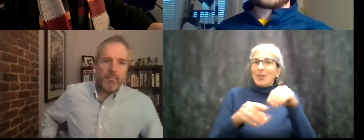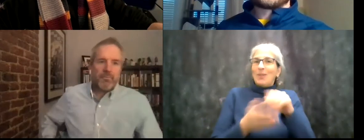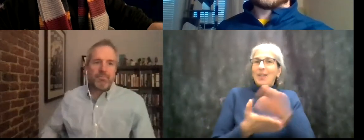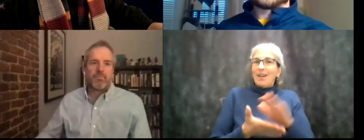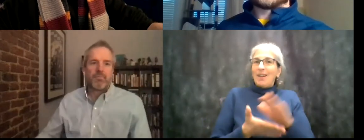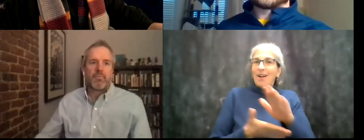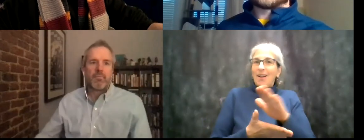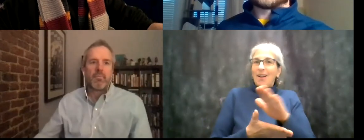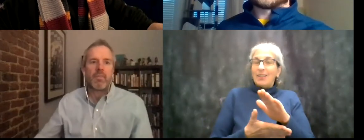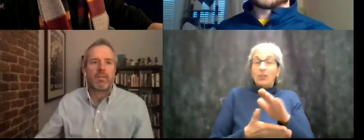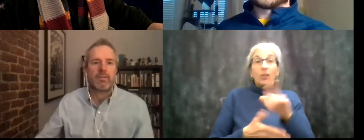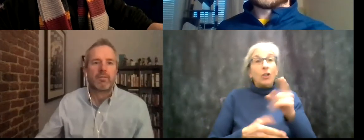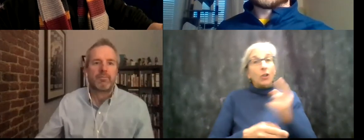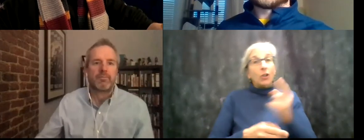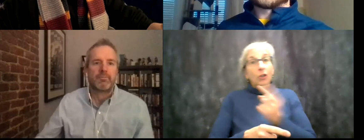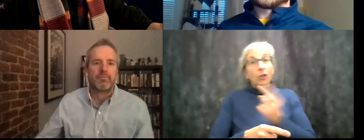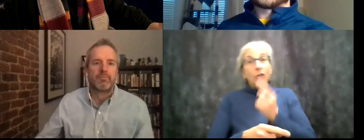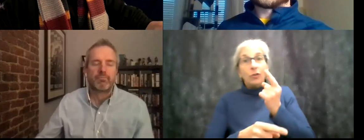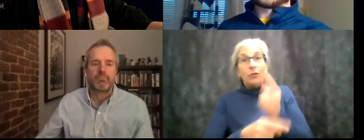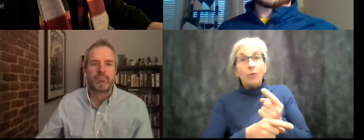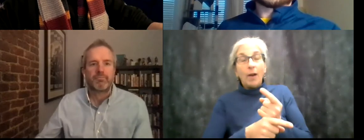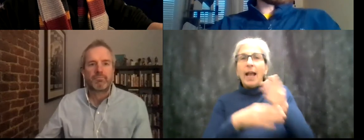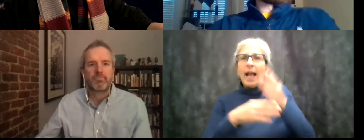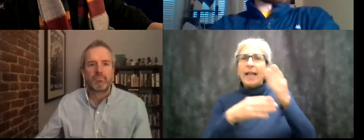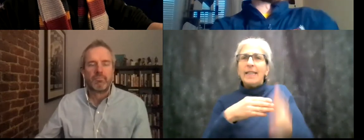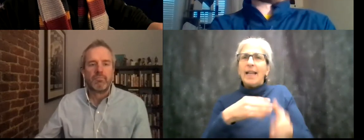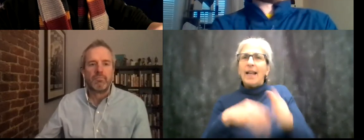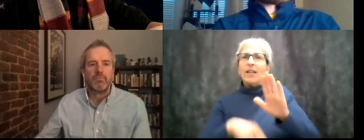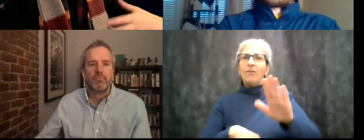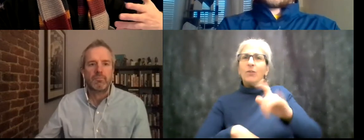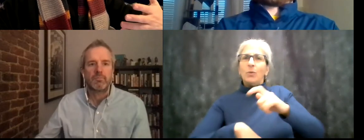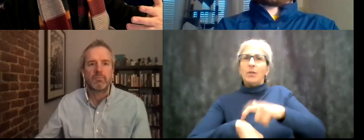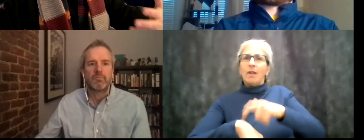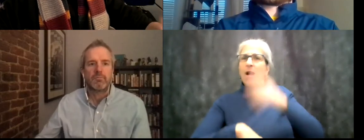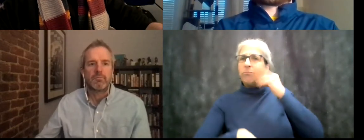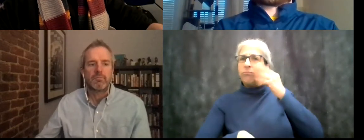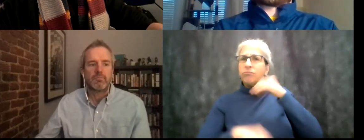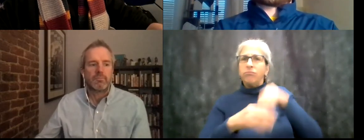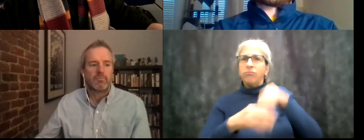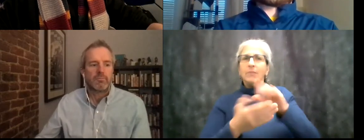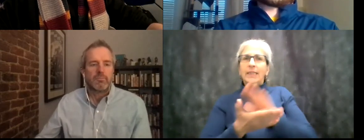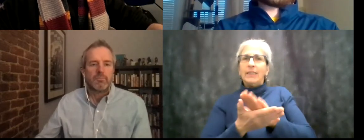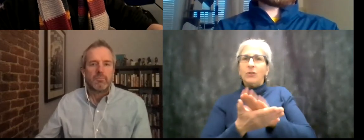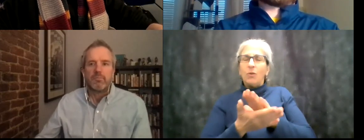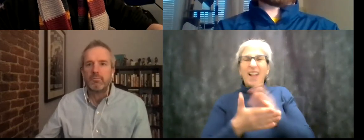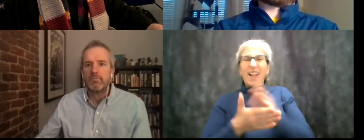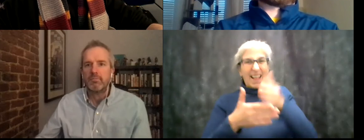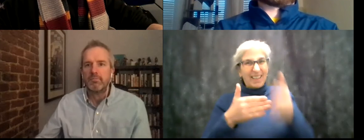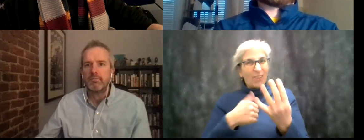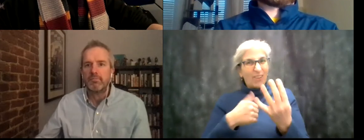in school, you know, you can even start this in high school, but you know, by the end of 4 years in college, you've worked with so many